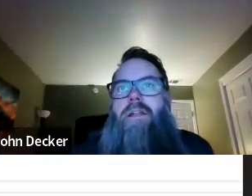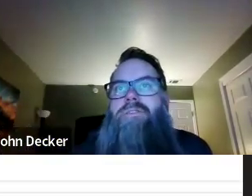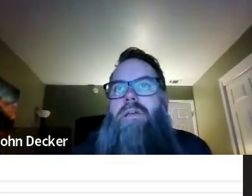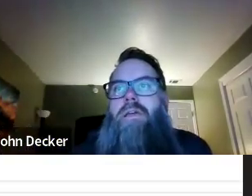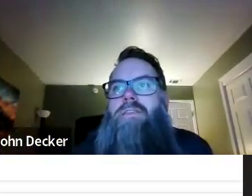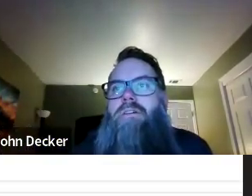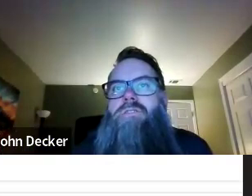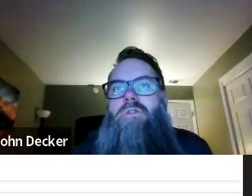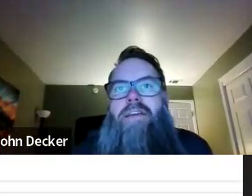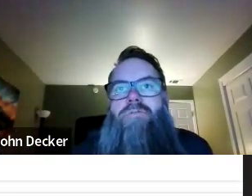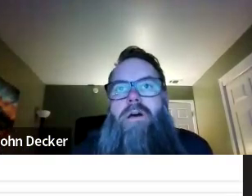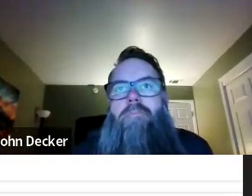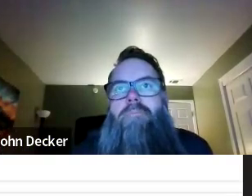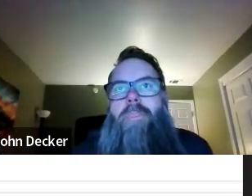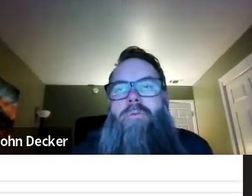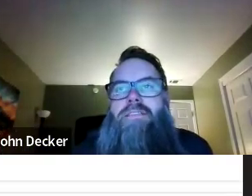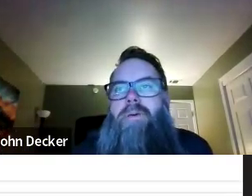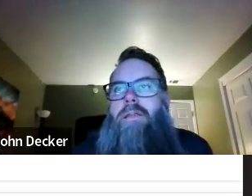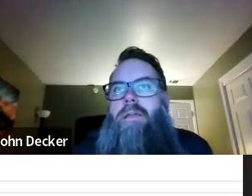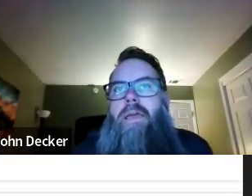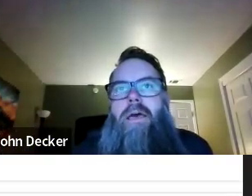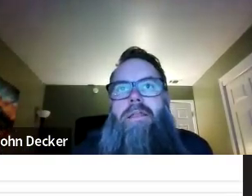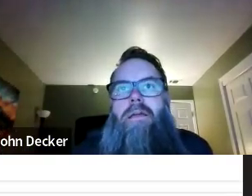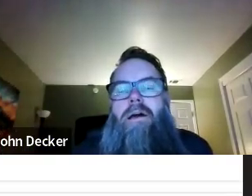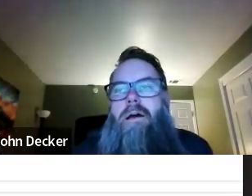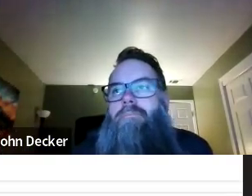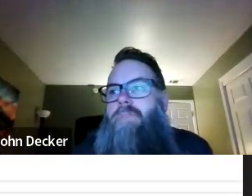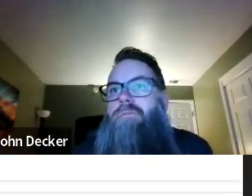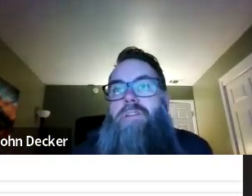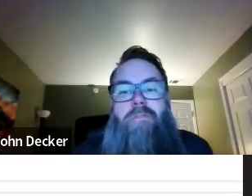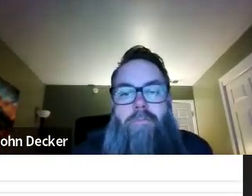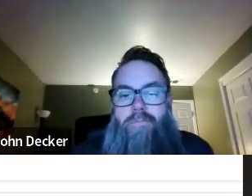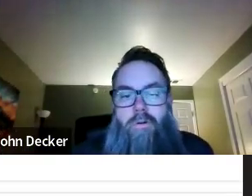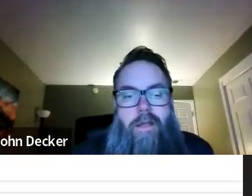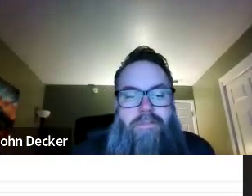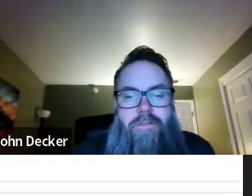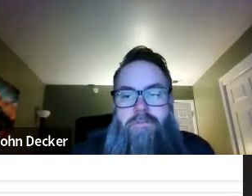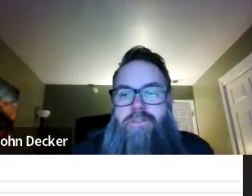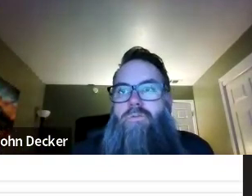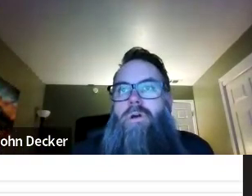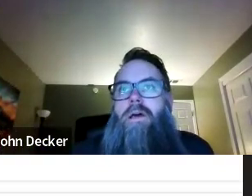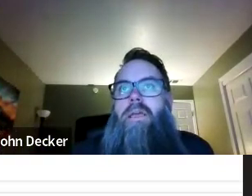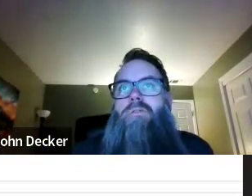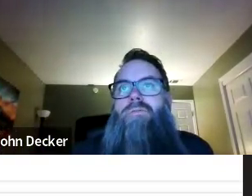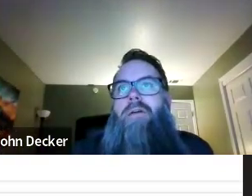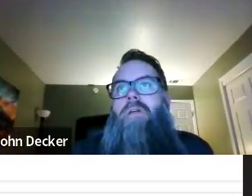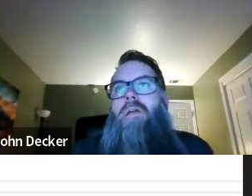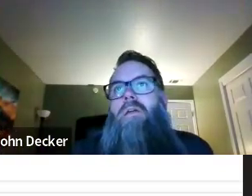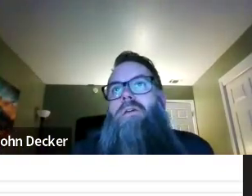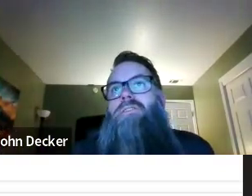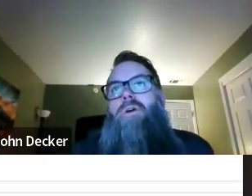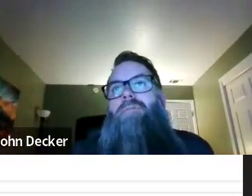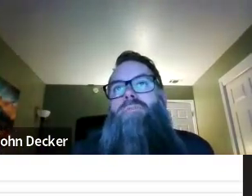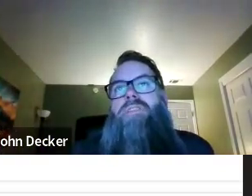services, service providers. This also impacts respite and infant development programs, service code